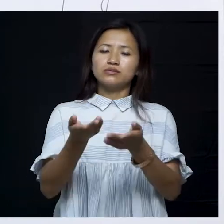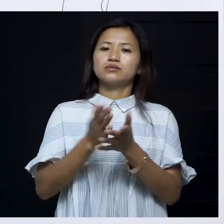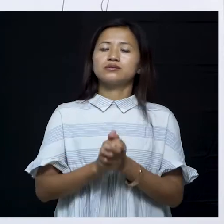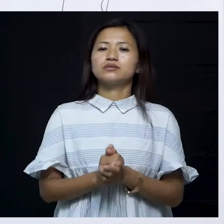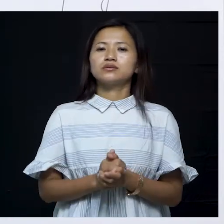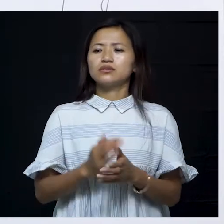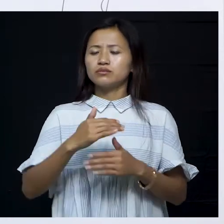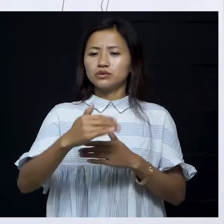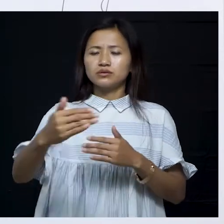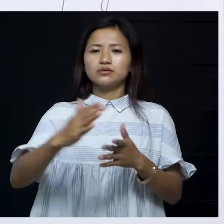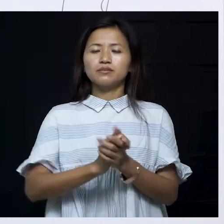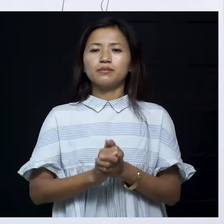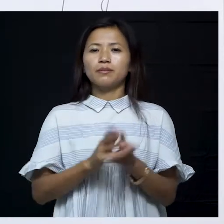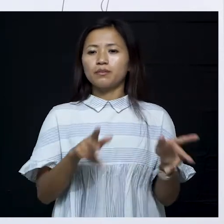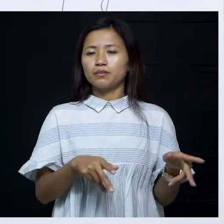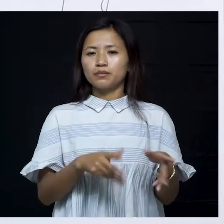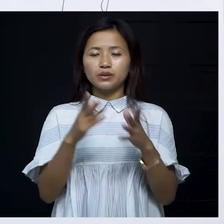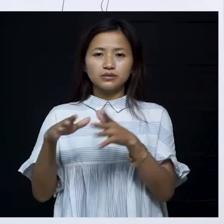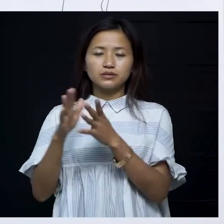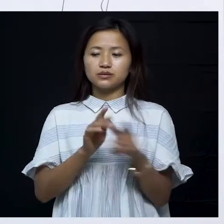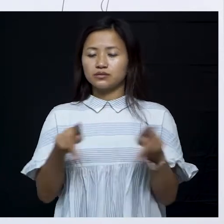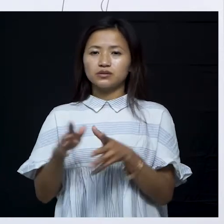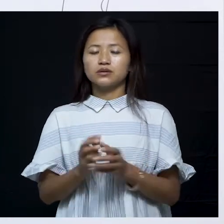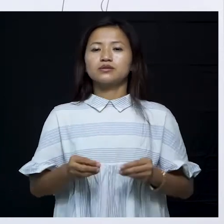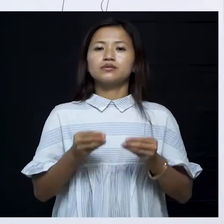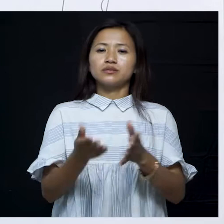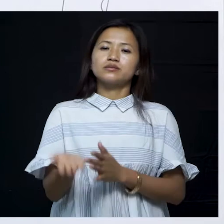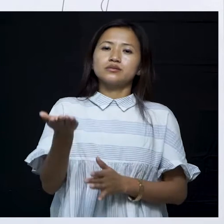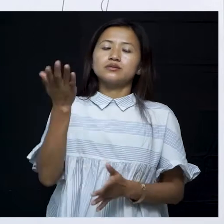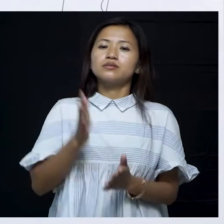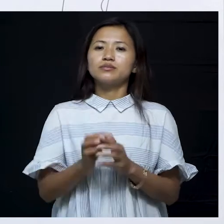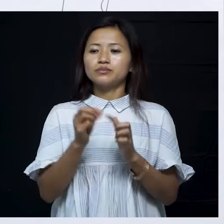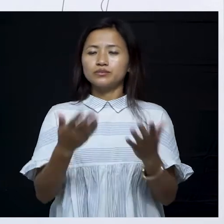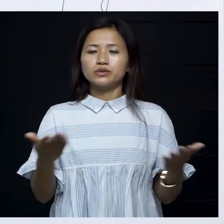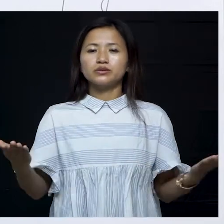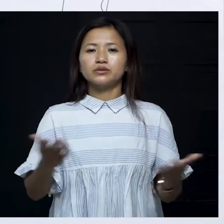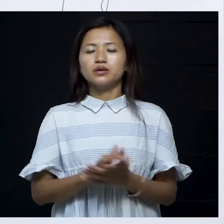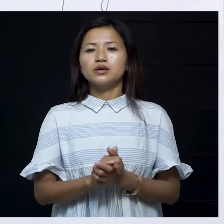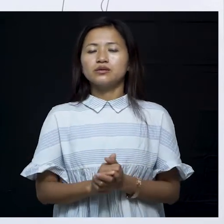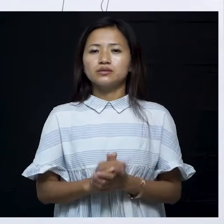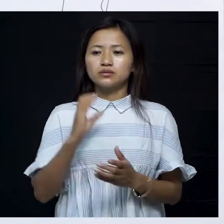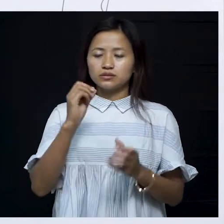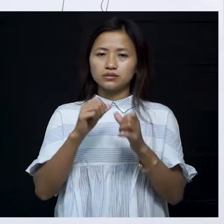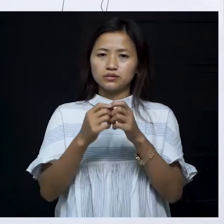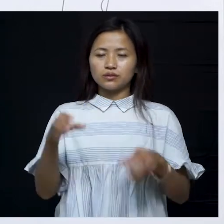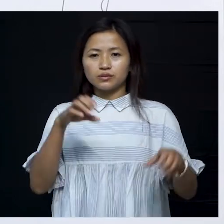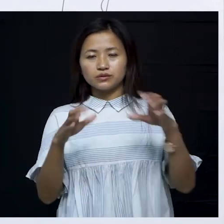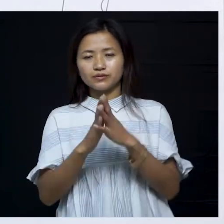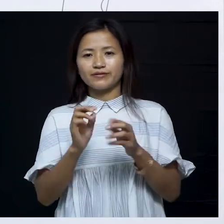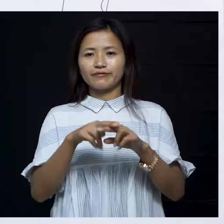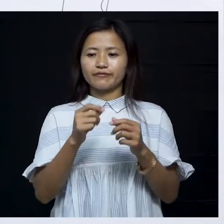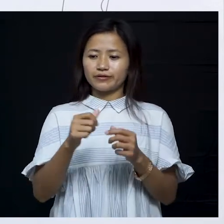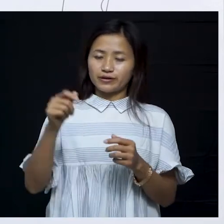they have the processing plants in public sector and they help to increase the production by utilizing these chemical fertilizers. So with